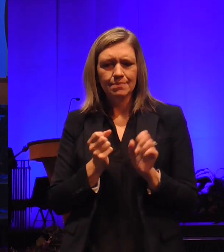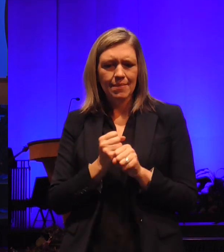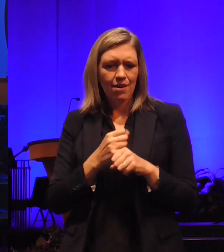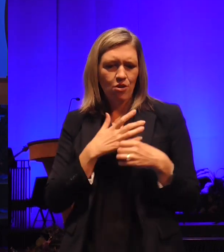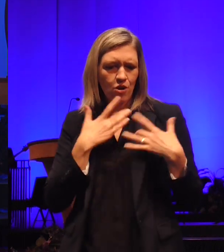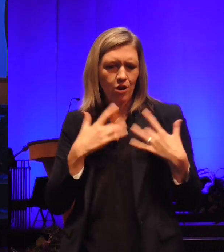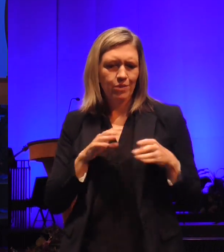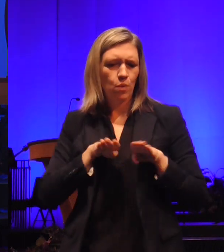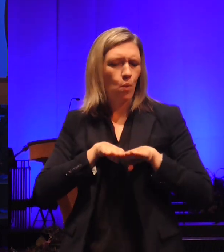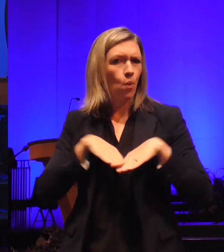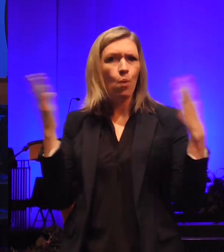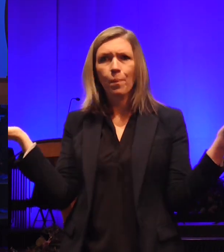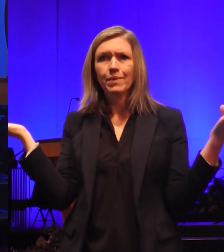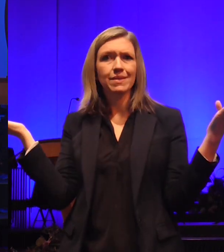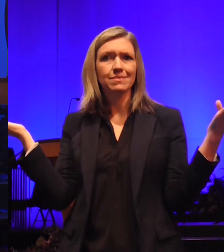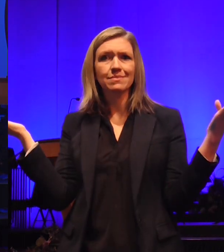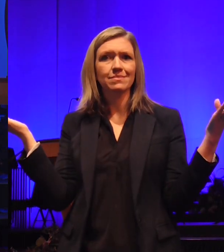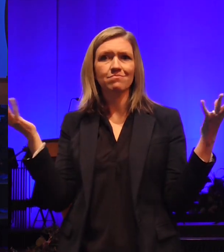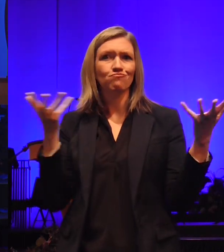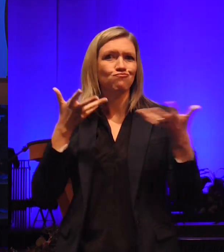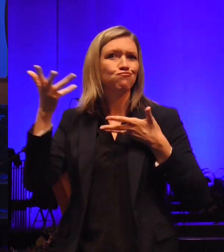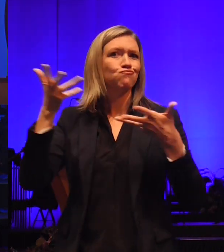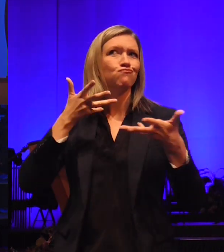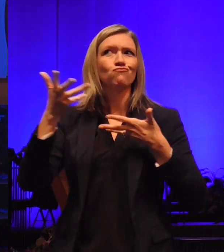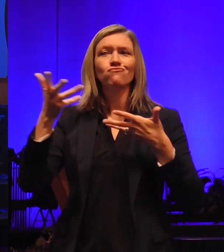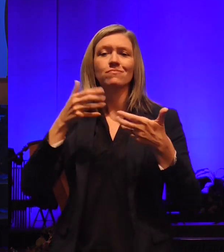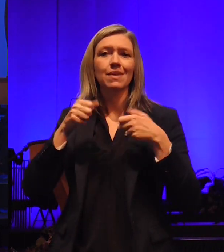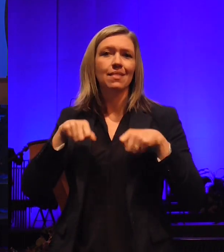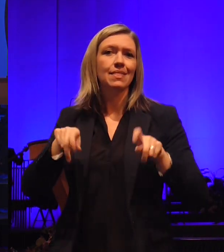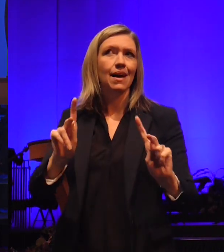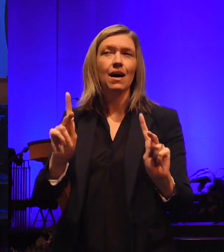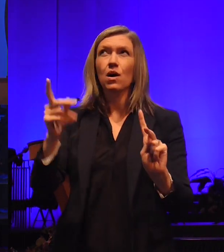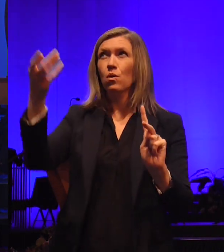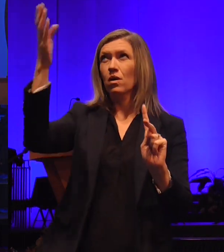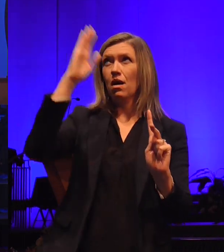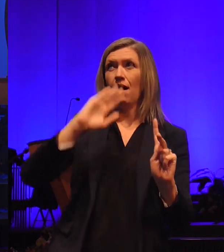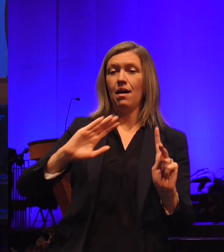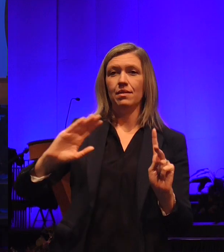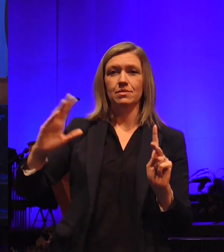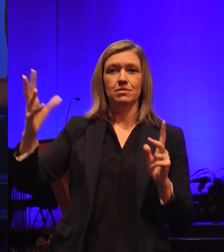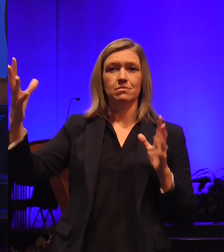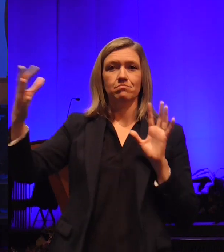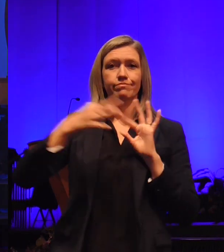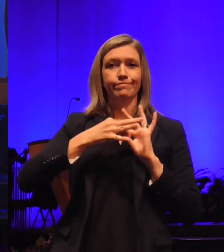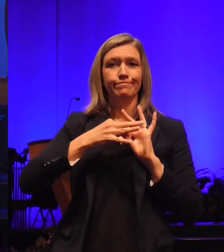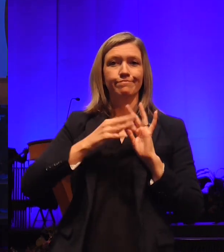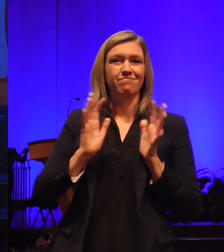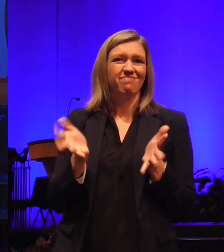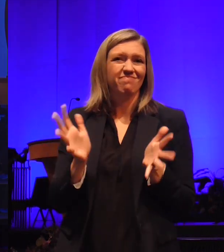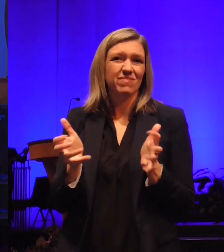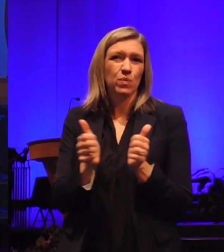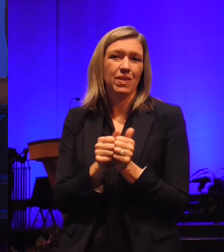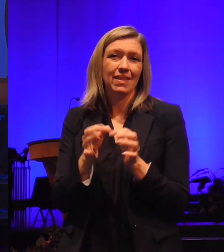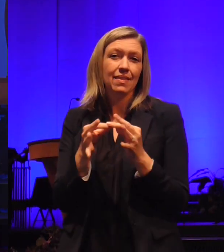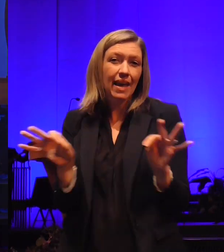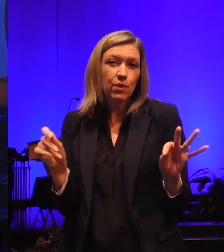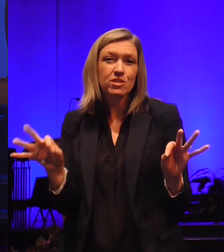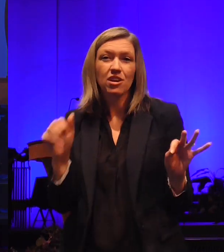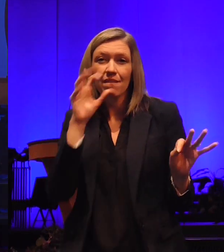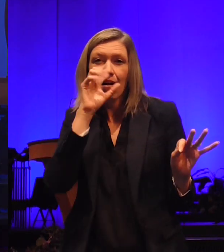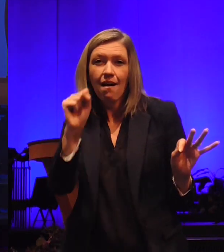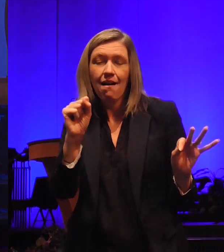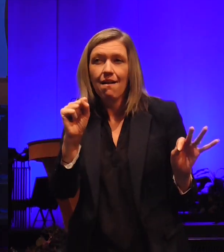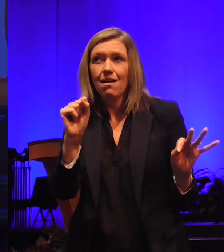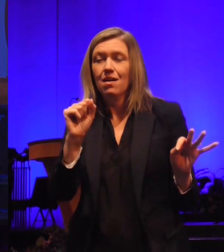an open vessel to allow God to speak to us through the language of awe, with a